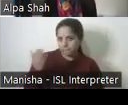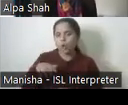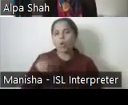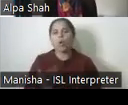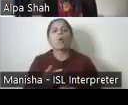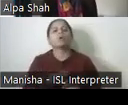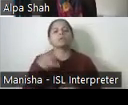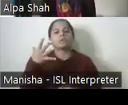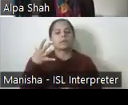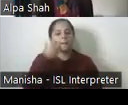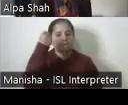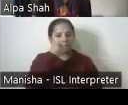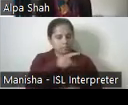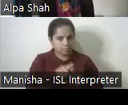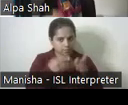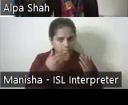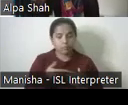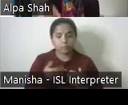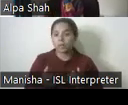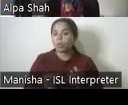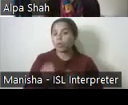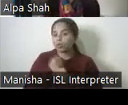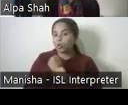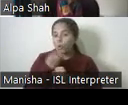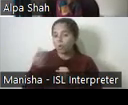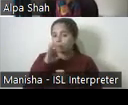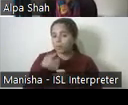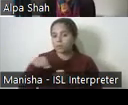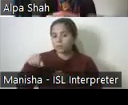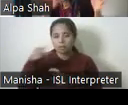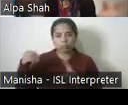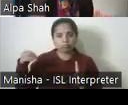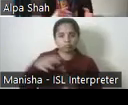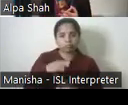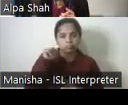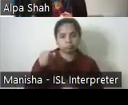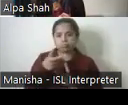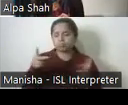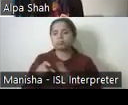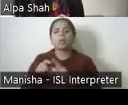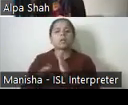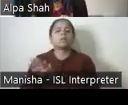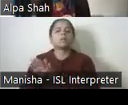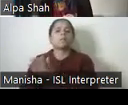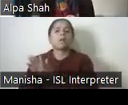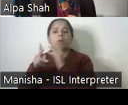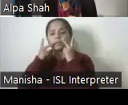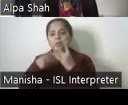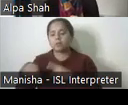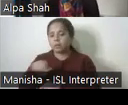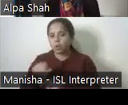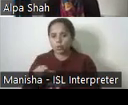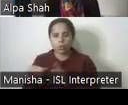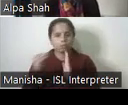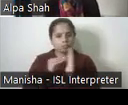capital. Now, the state, infiltration of the state through its various development measures has not taken account